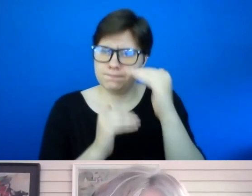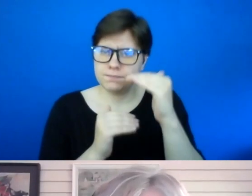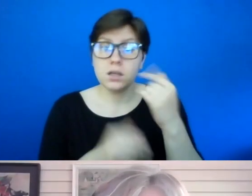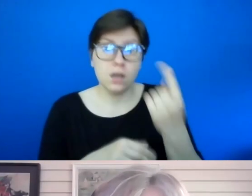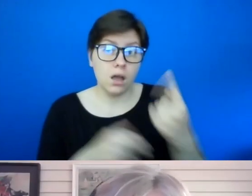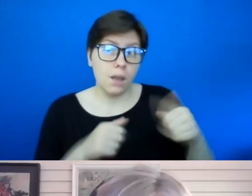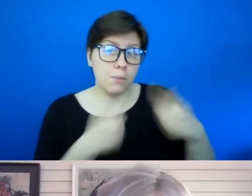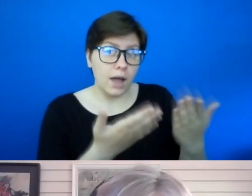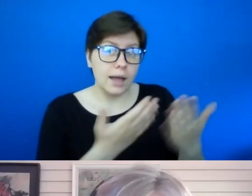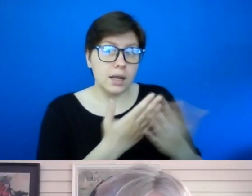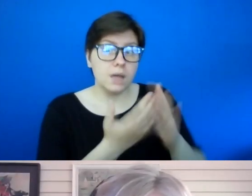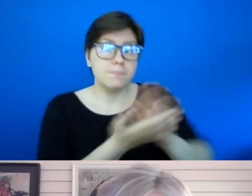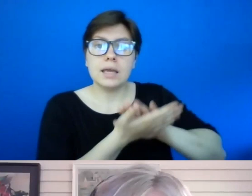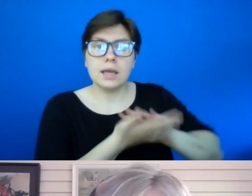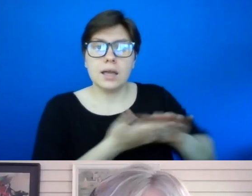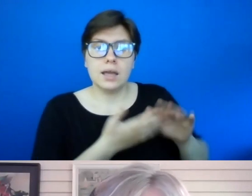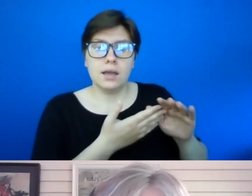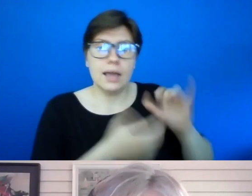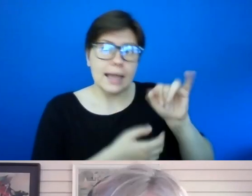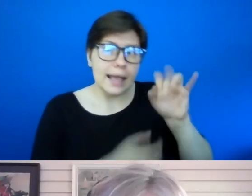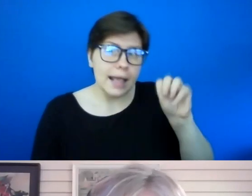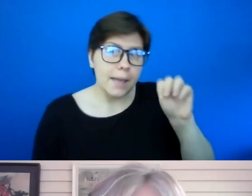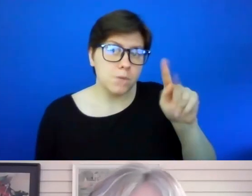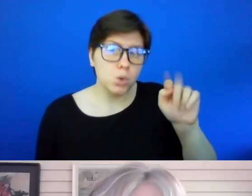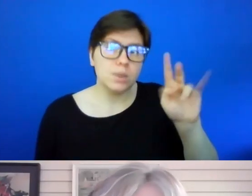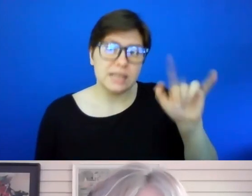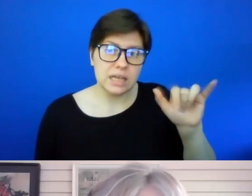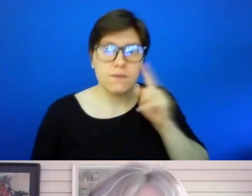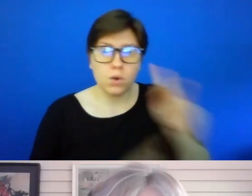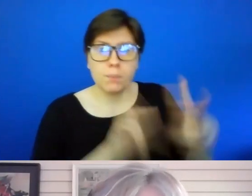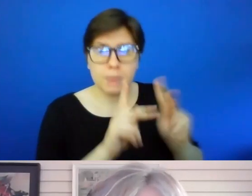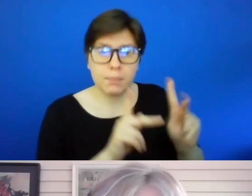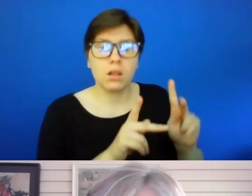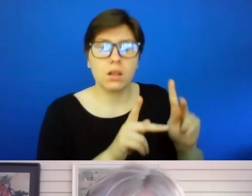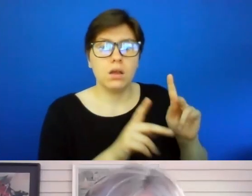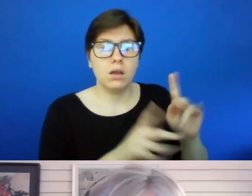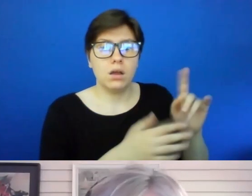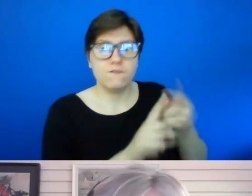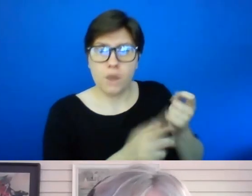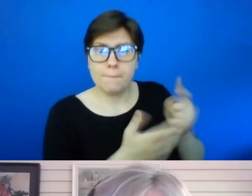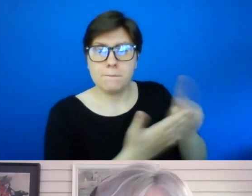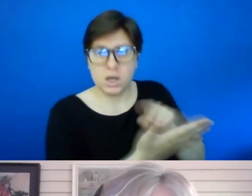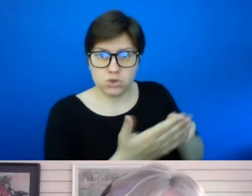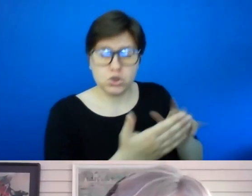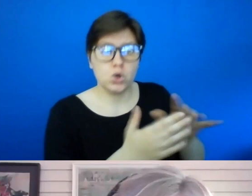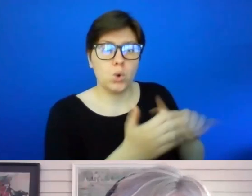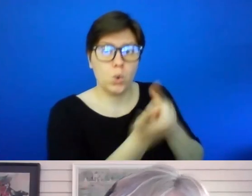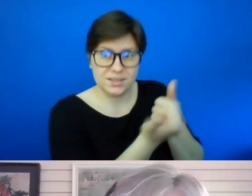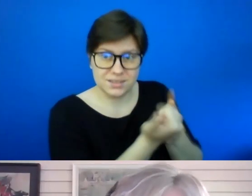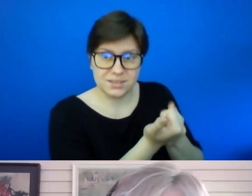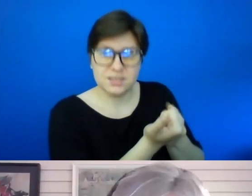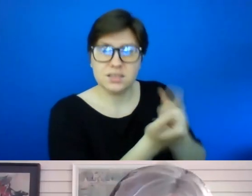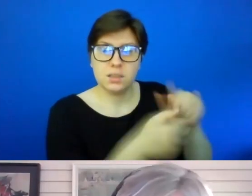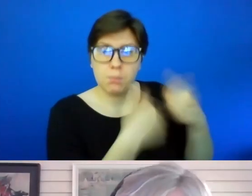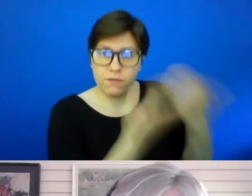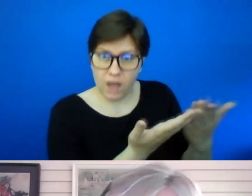immunity from criminal prosecution for people who participate in administering medical aid in dying. And on the other hand, they